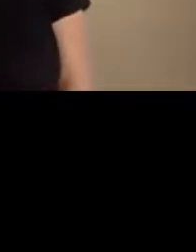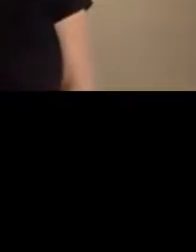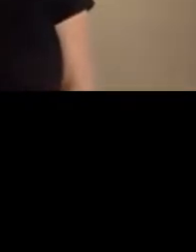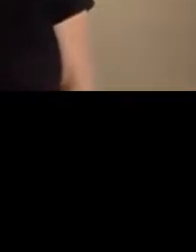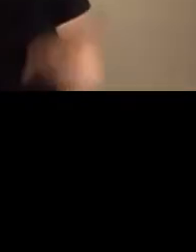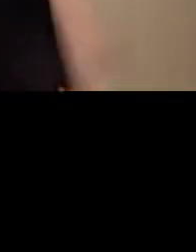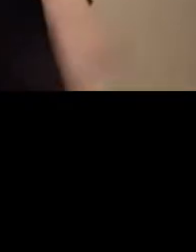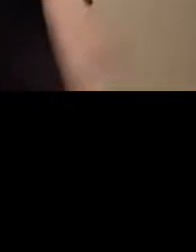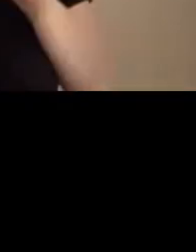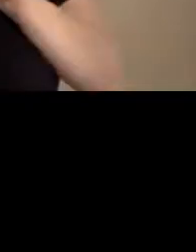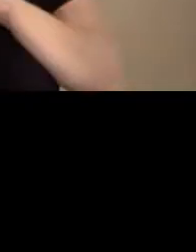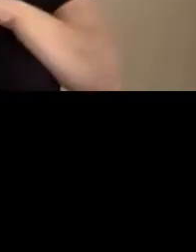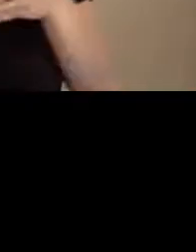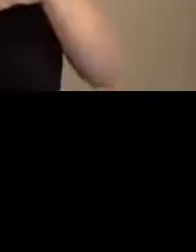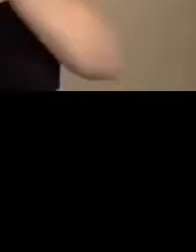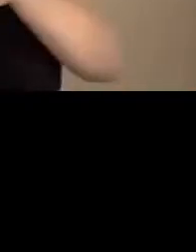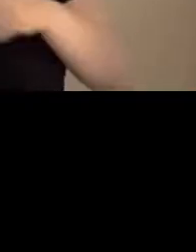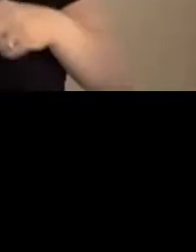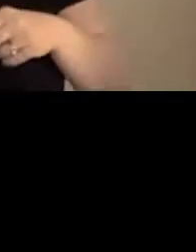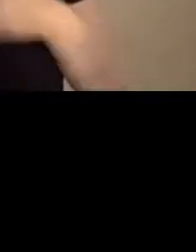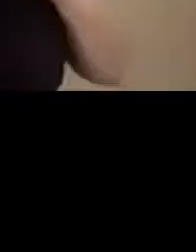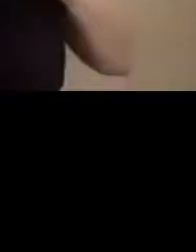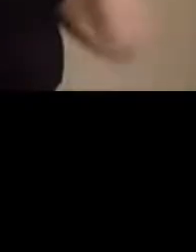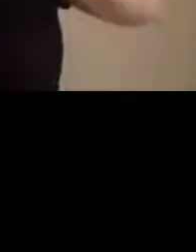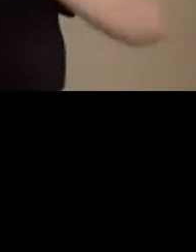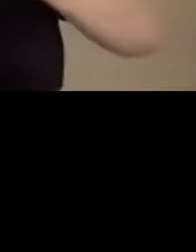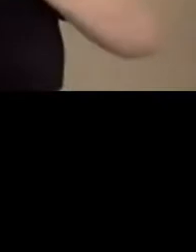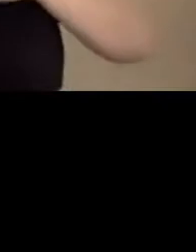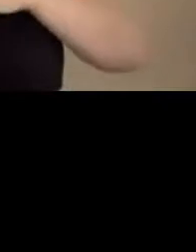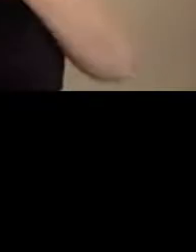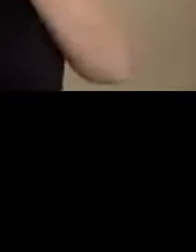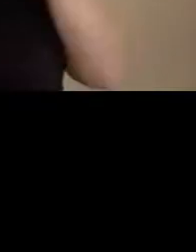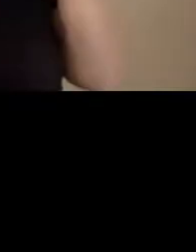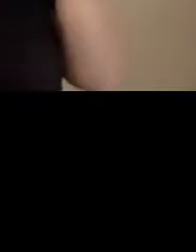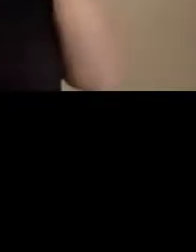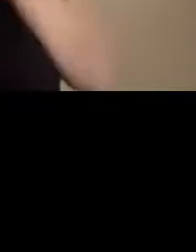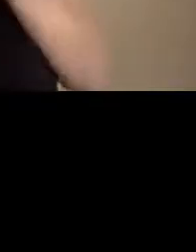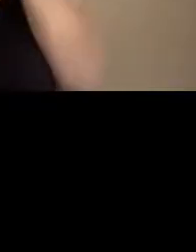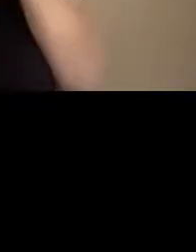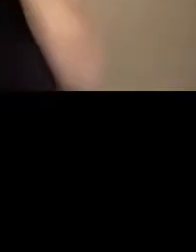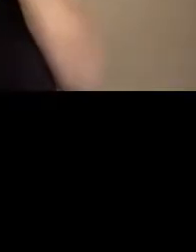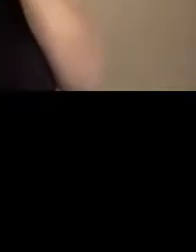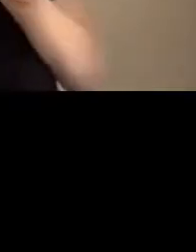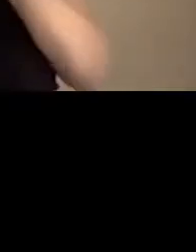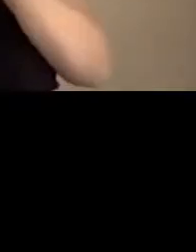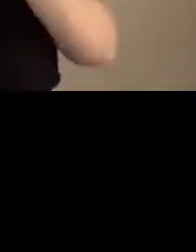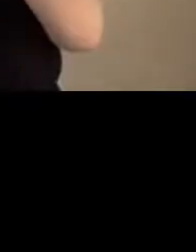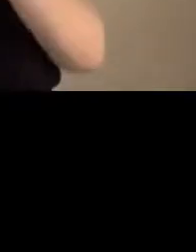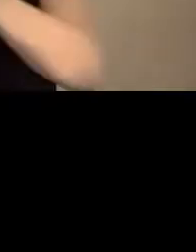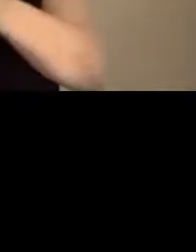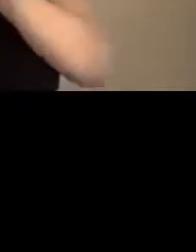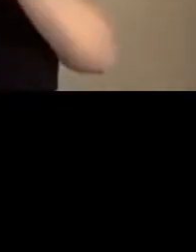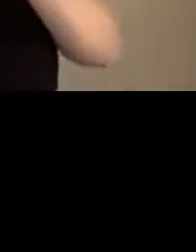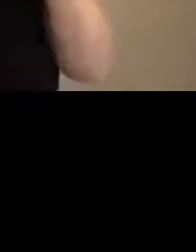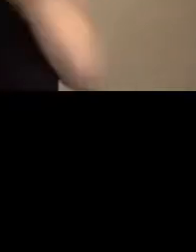And welcome to everyone joining us live this evening, the first of our public programme events for Yorkshire Sculpture International. My